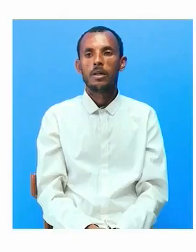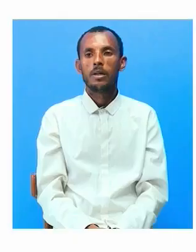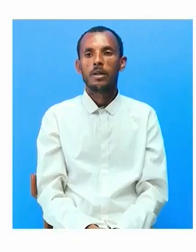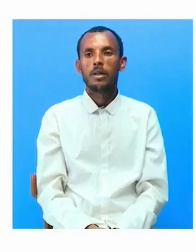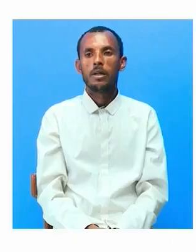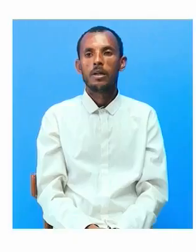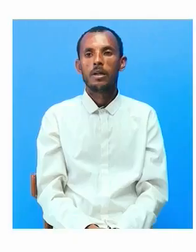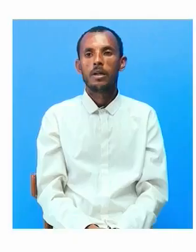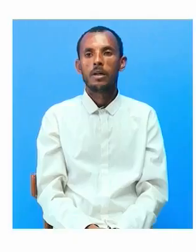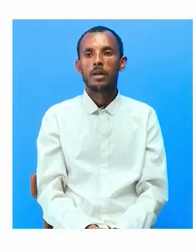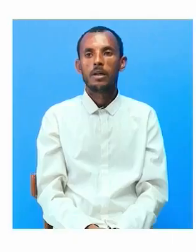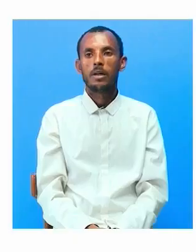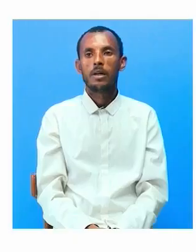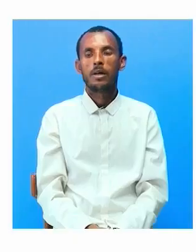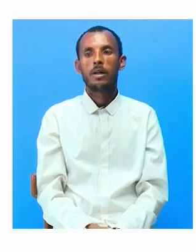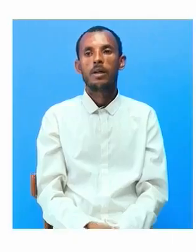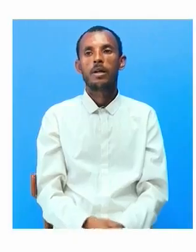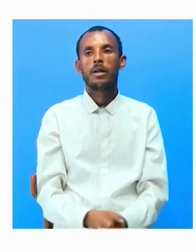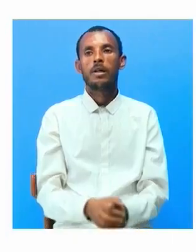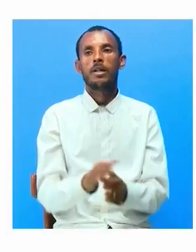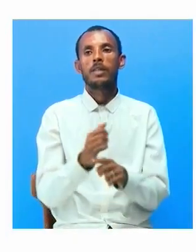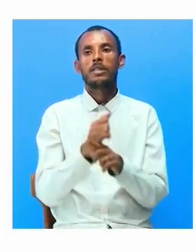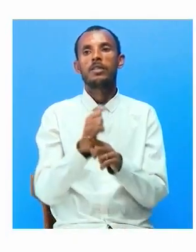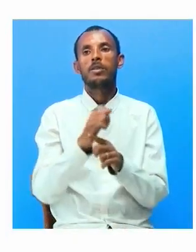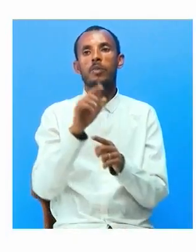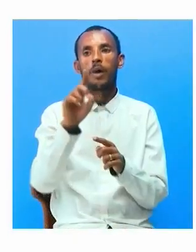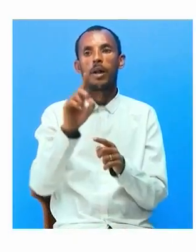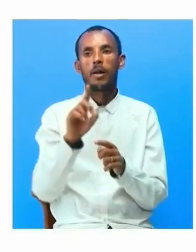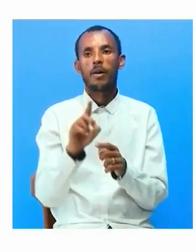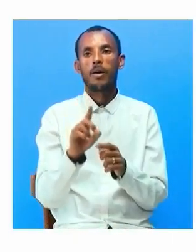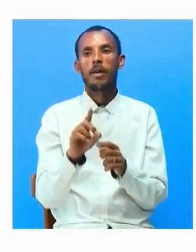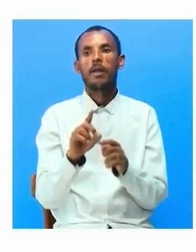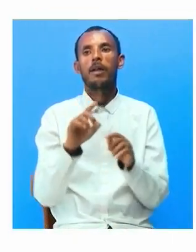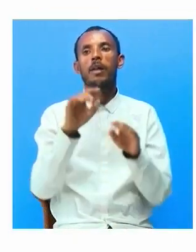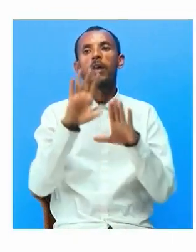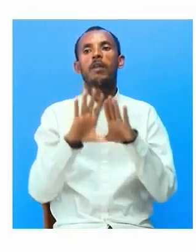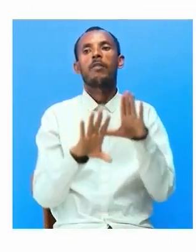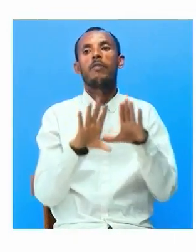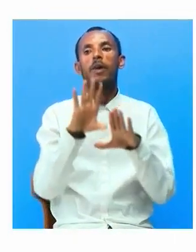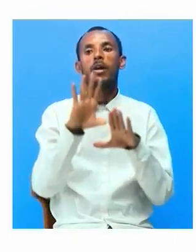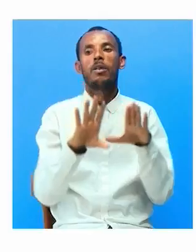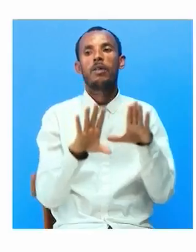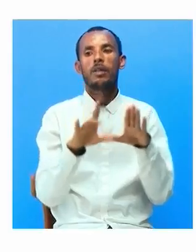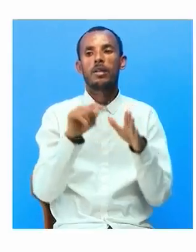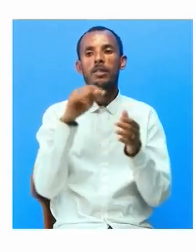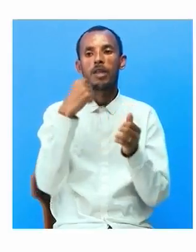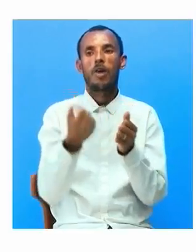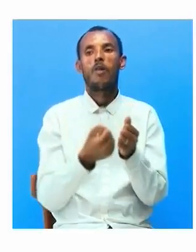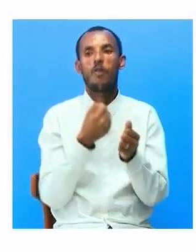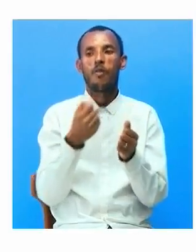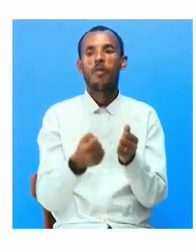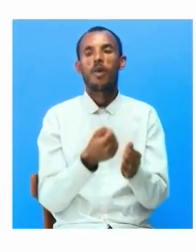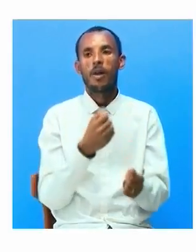exercise 1. Evaluate the following.